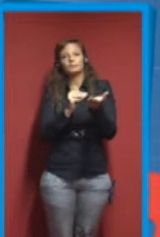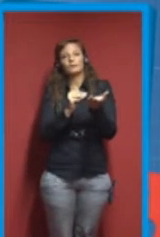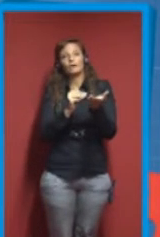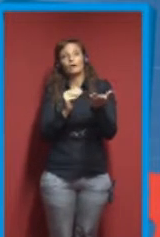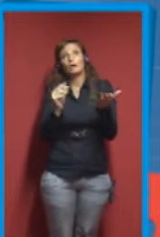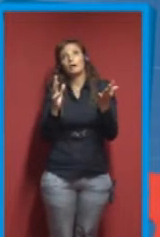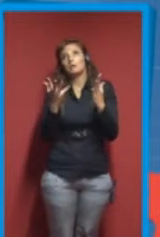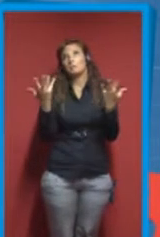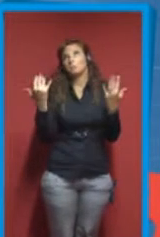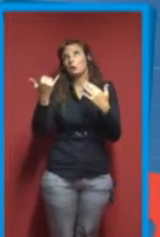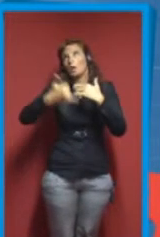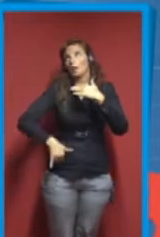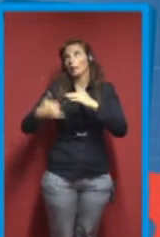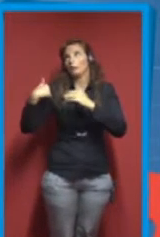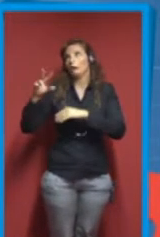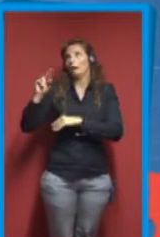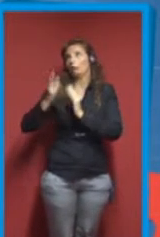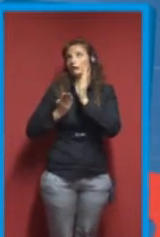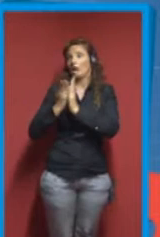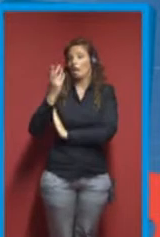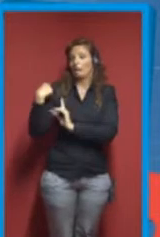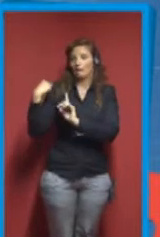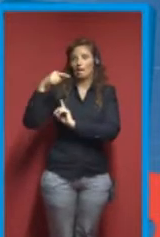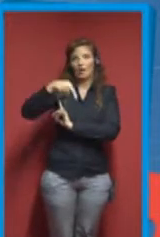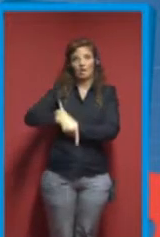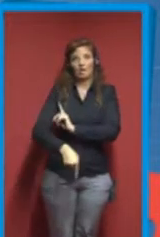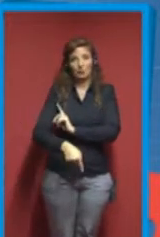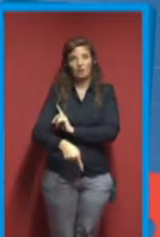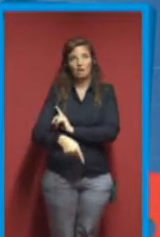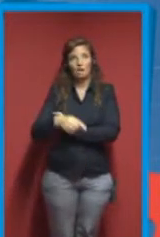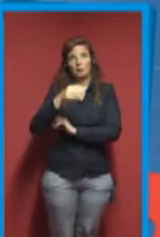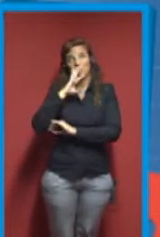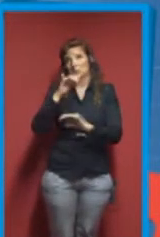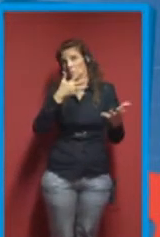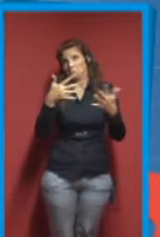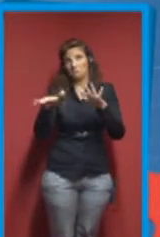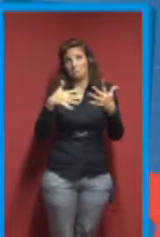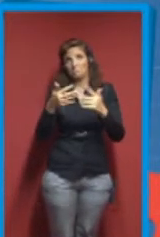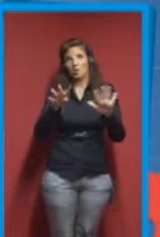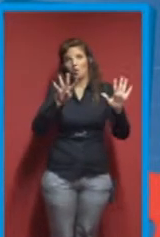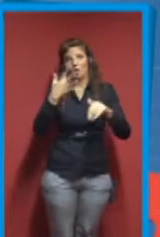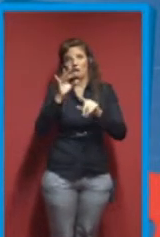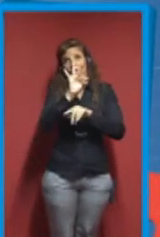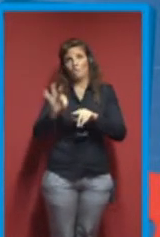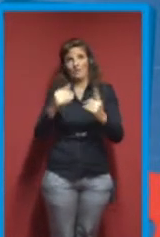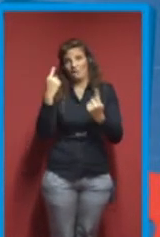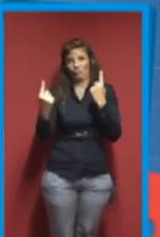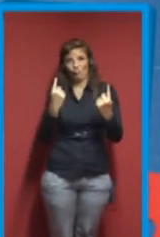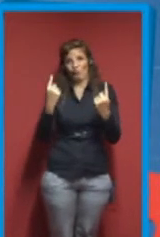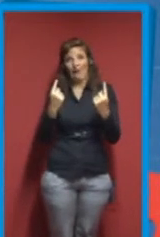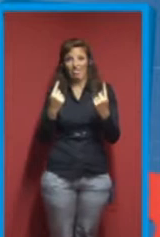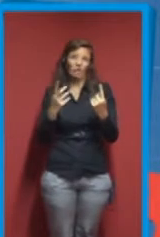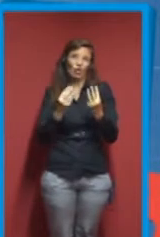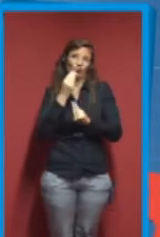has become a machine. 95% made in the Far East, and only through